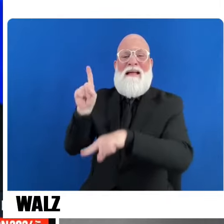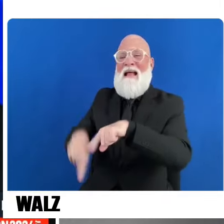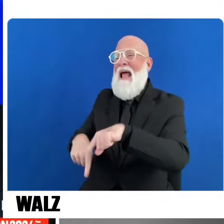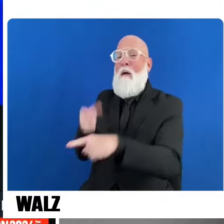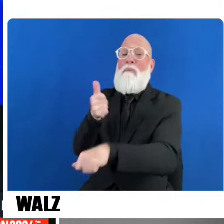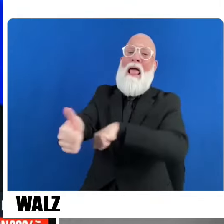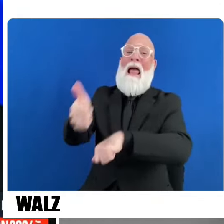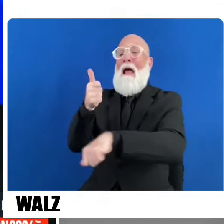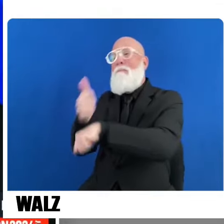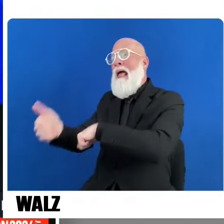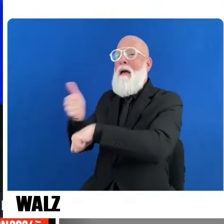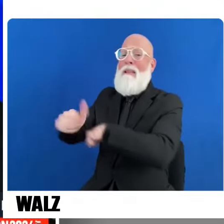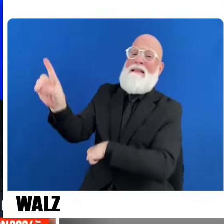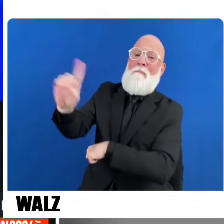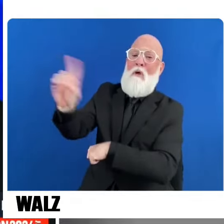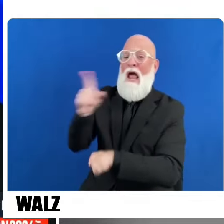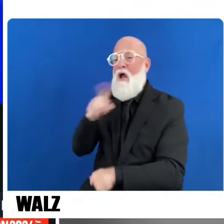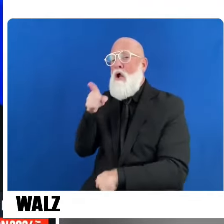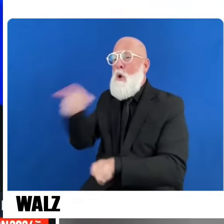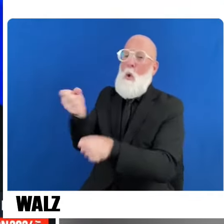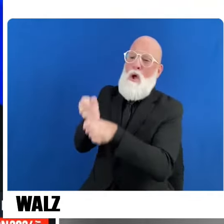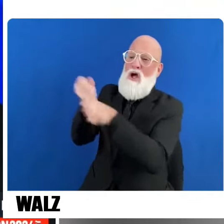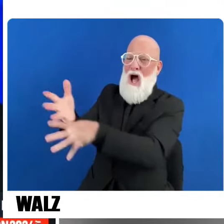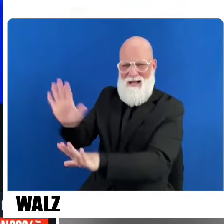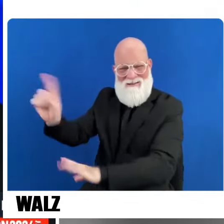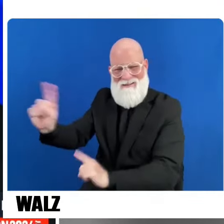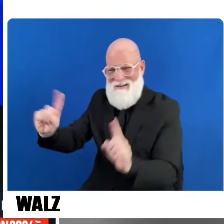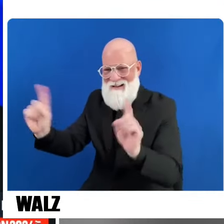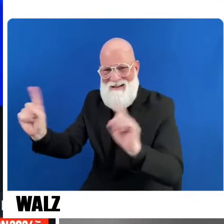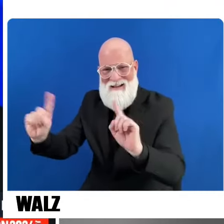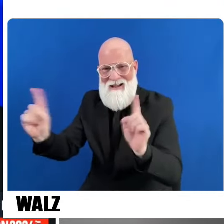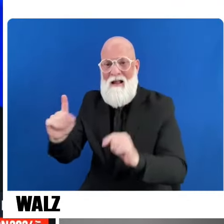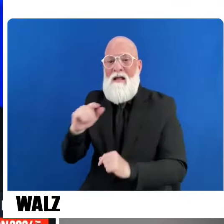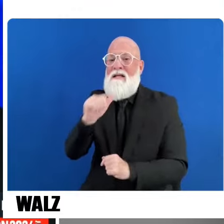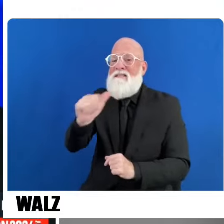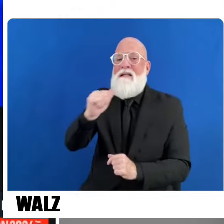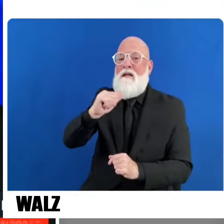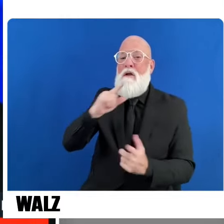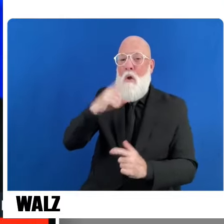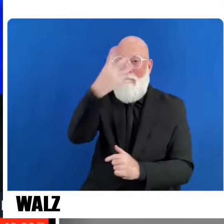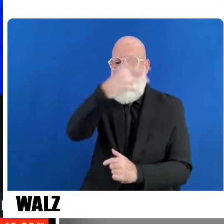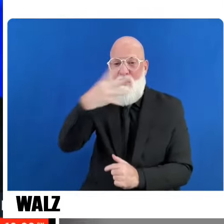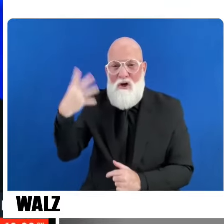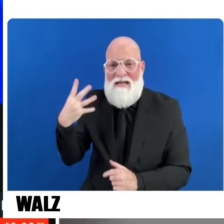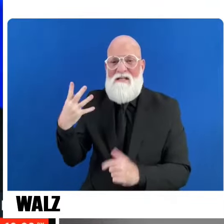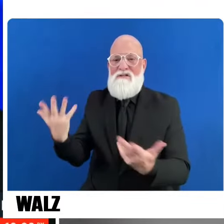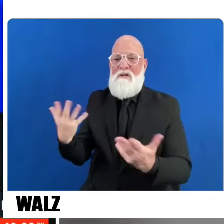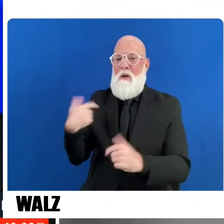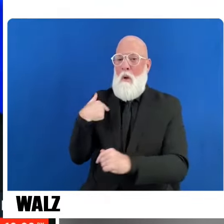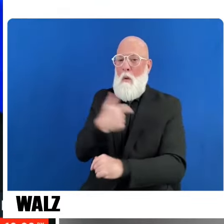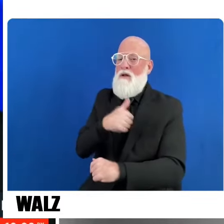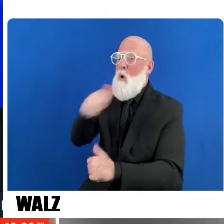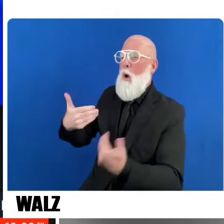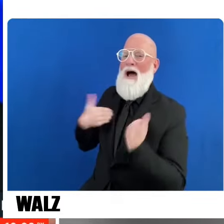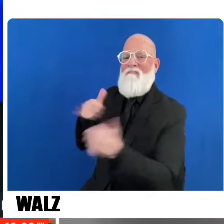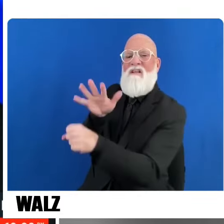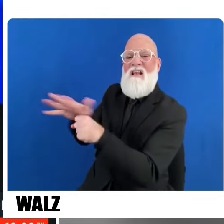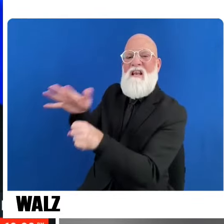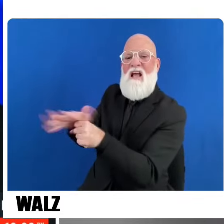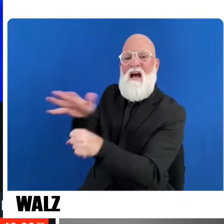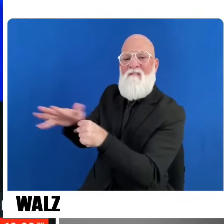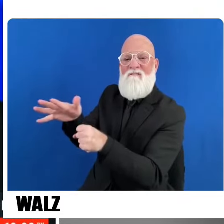only reason. That's not the case that's happening in many cities. The fact of the matter is that we don't have enough naturally affordable housing,